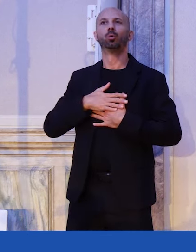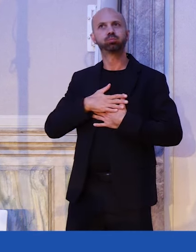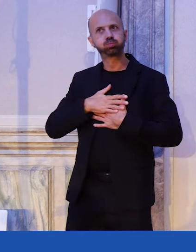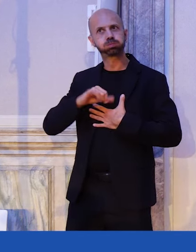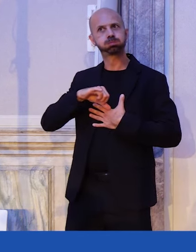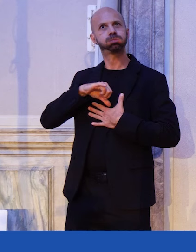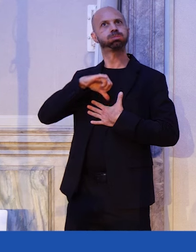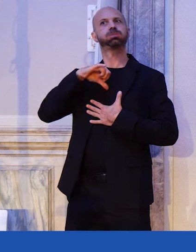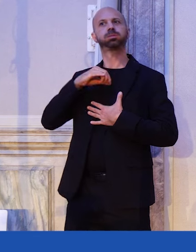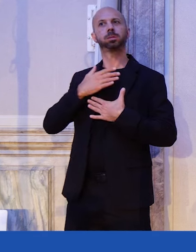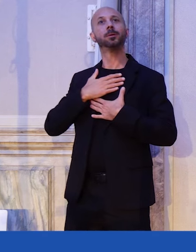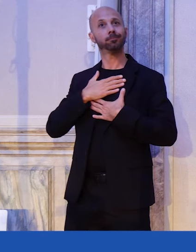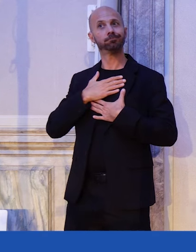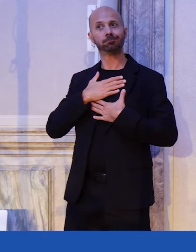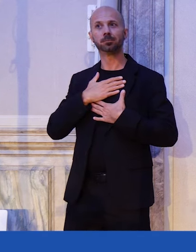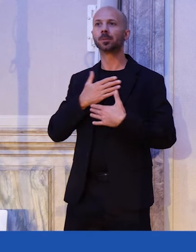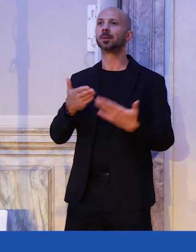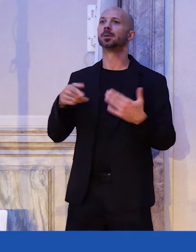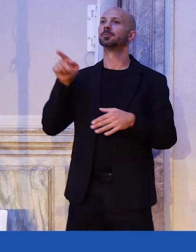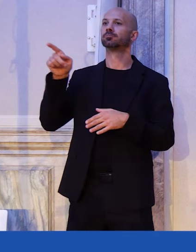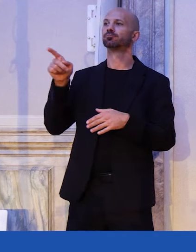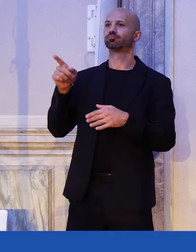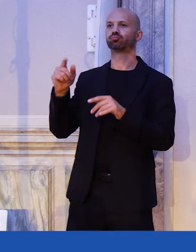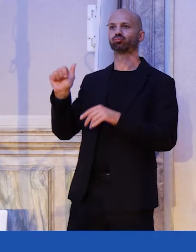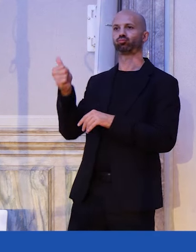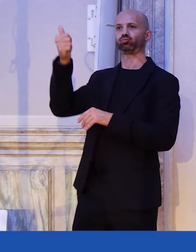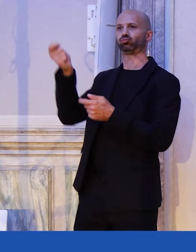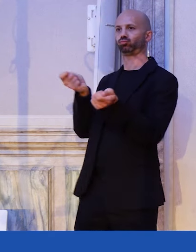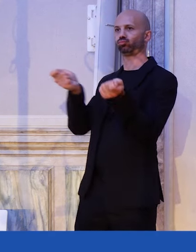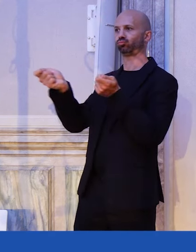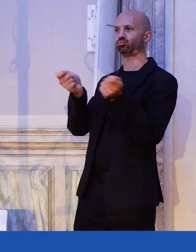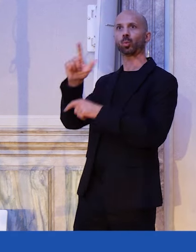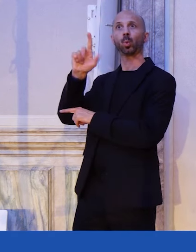music M president of the